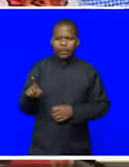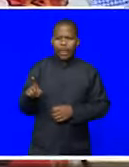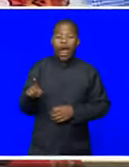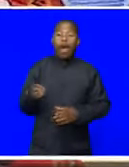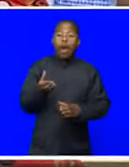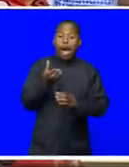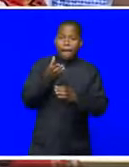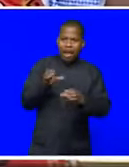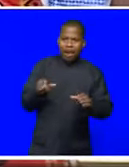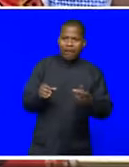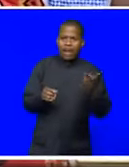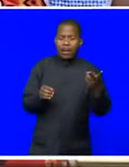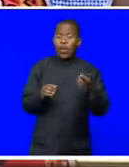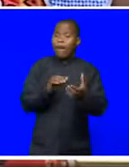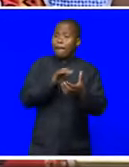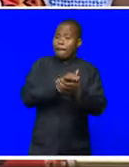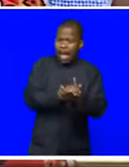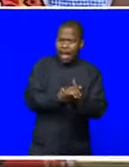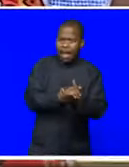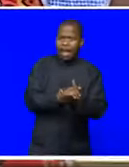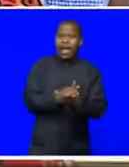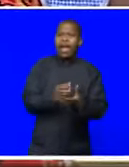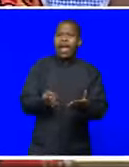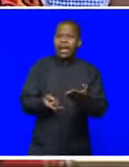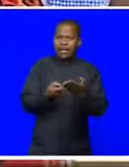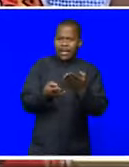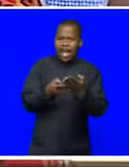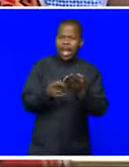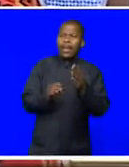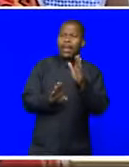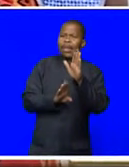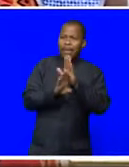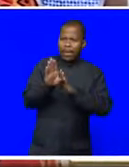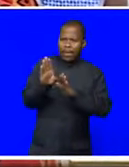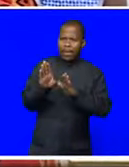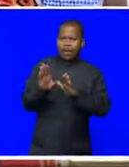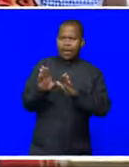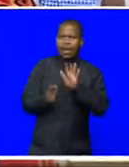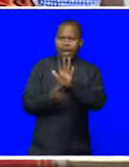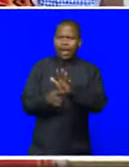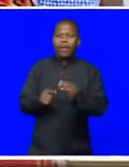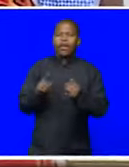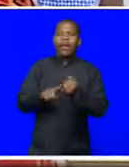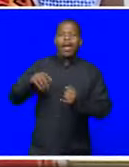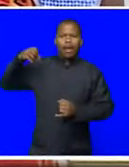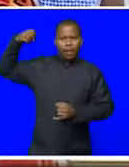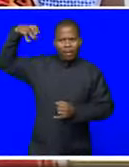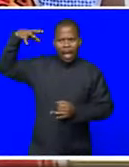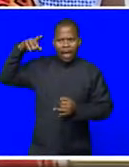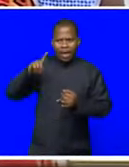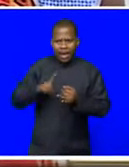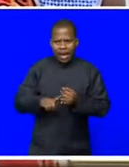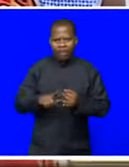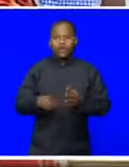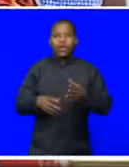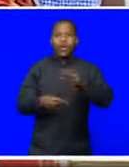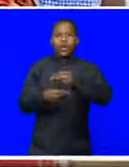partnerships can be developed in areas such as energy,